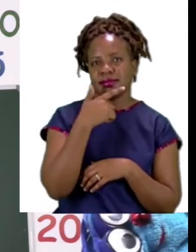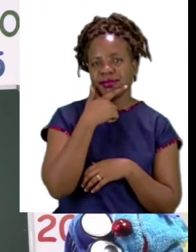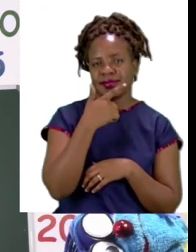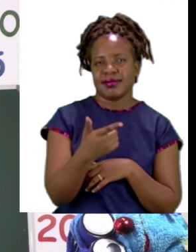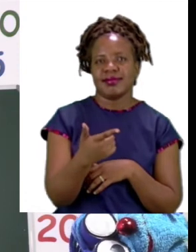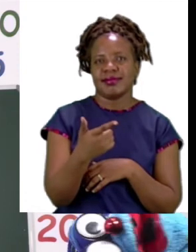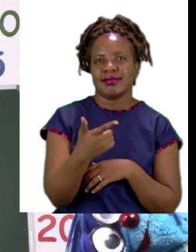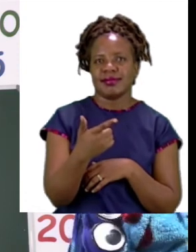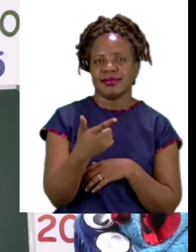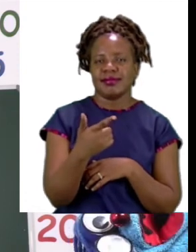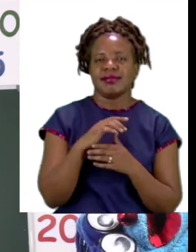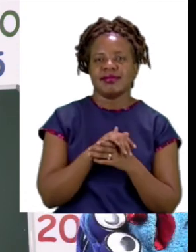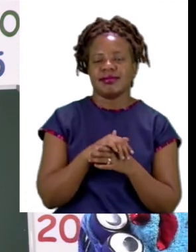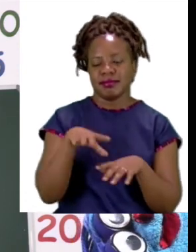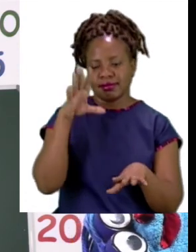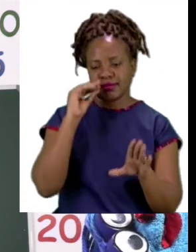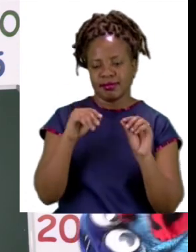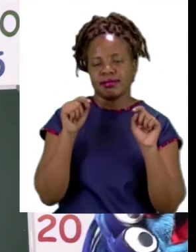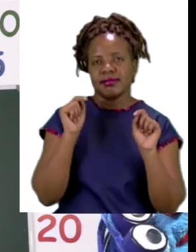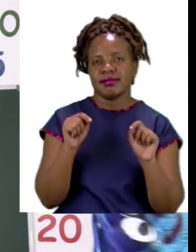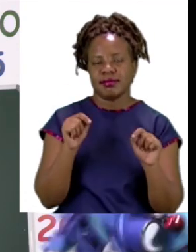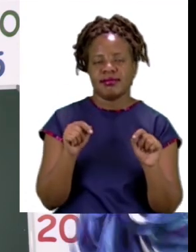you for joining us today and